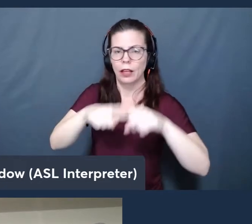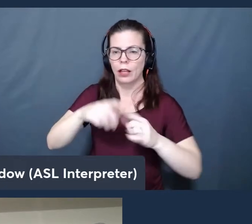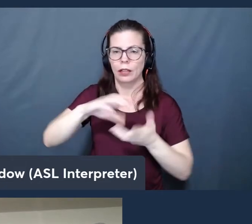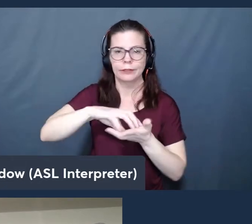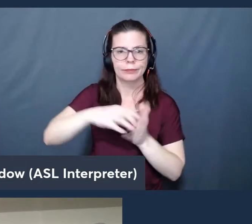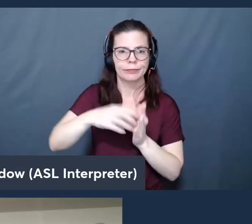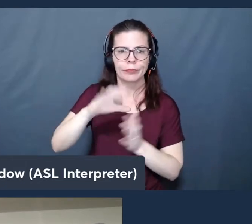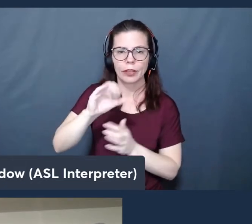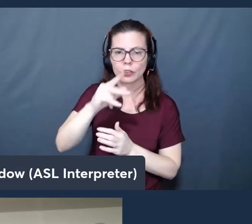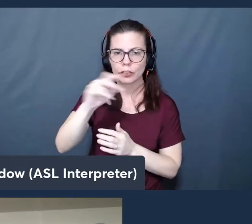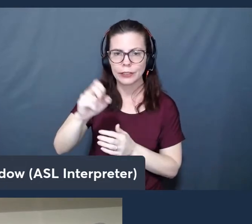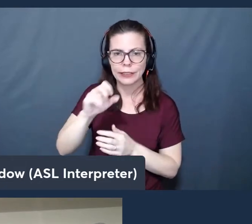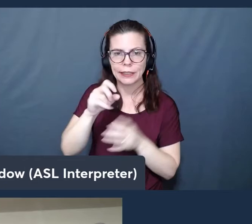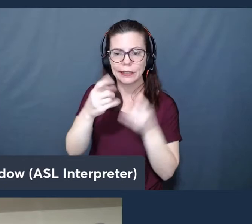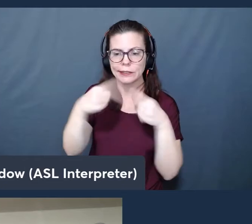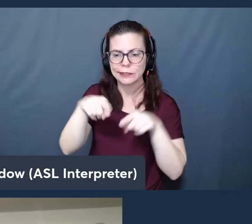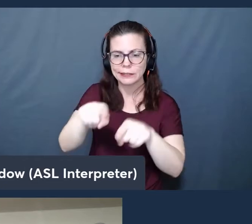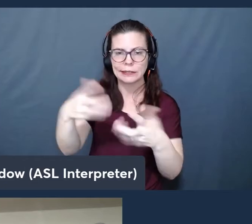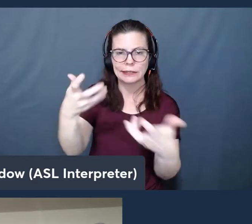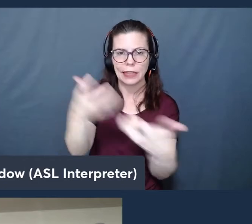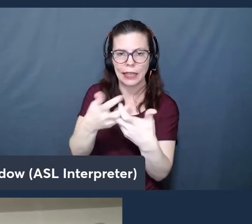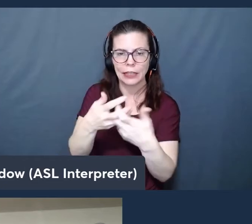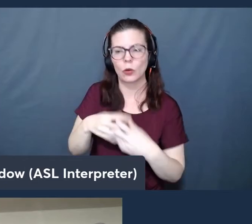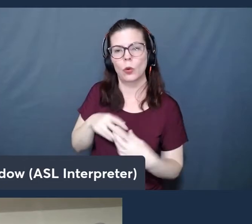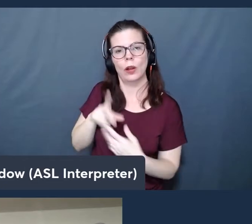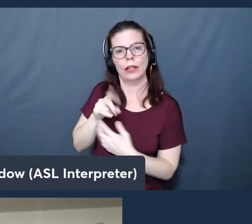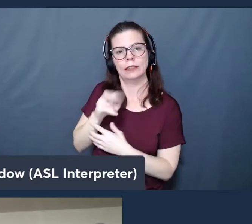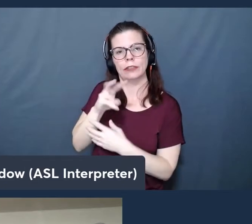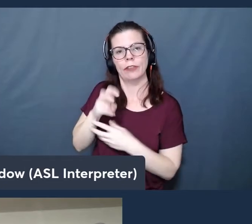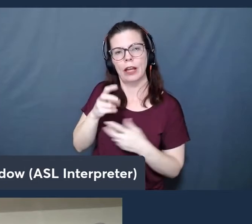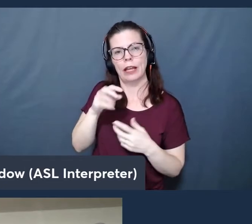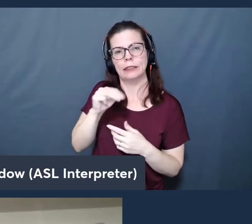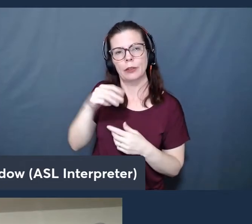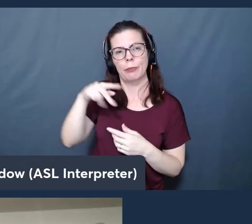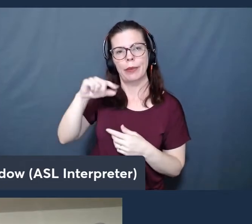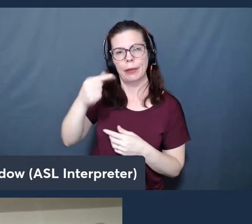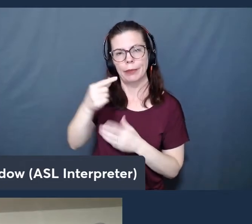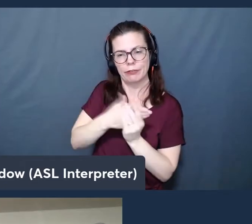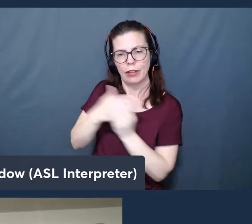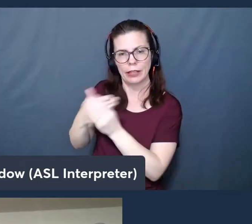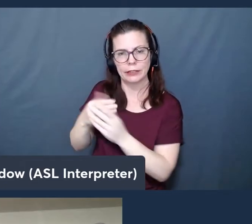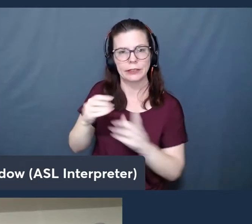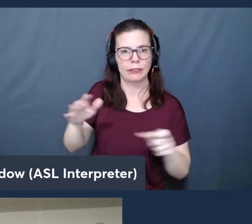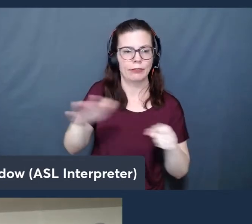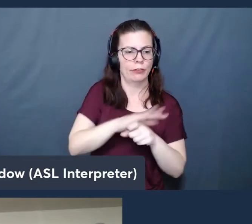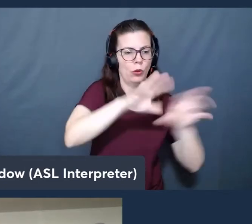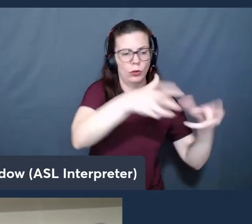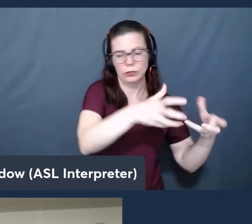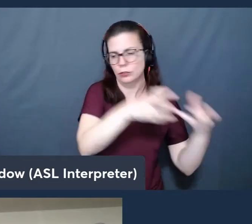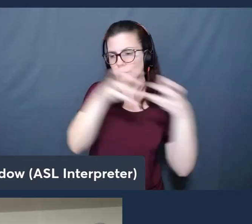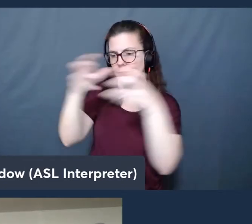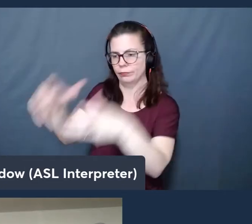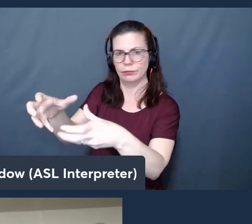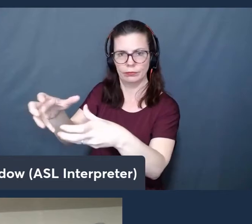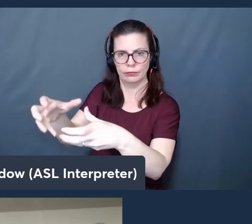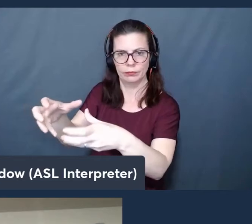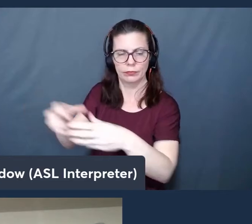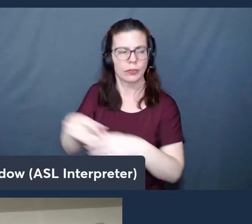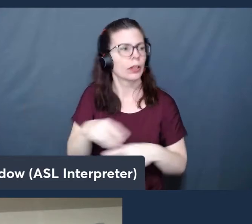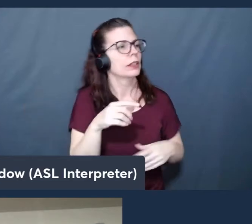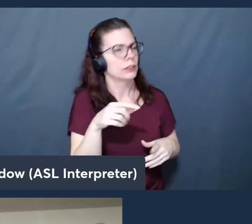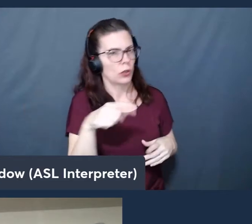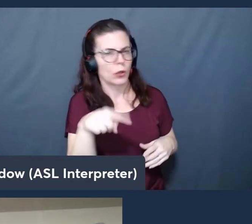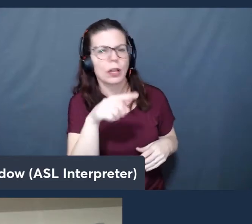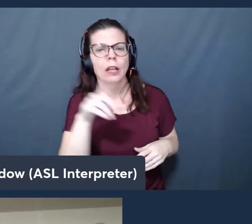or device mapping files, the full audience can be delivered on Ramp ID to the destination. So just for our audience out there, what